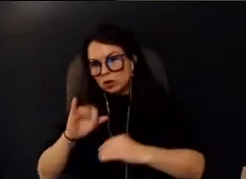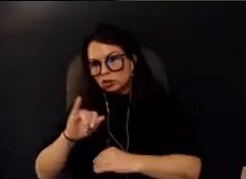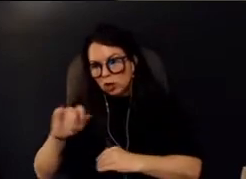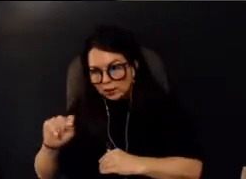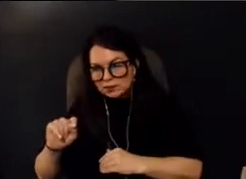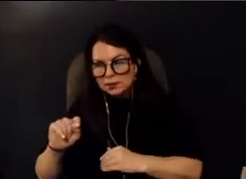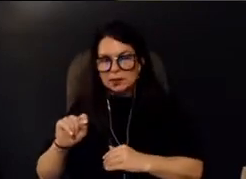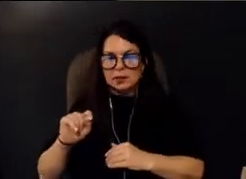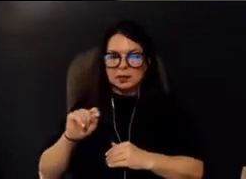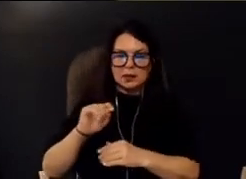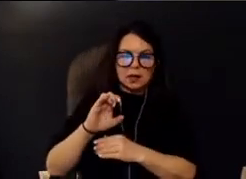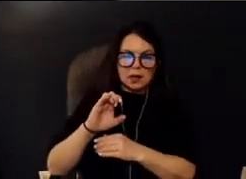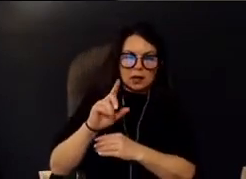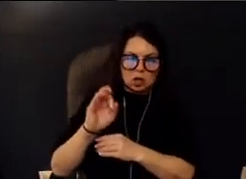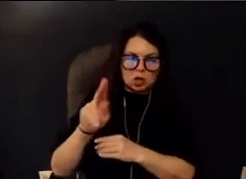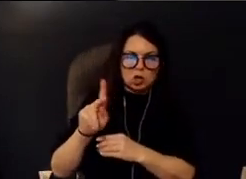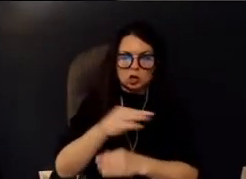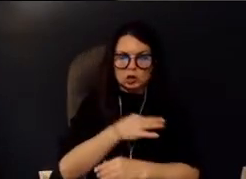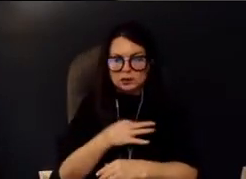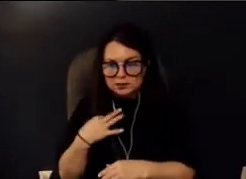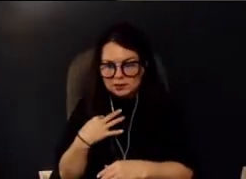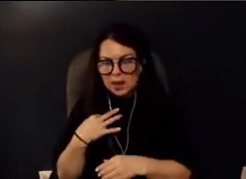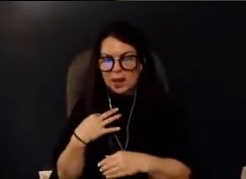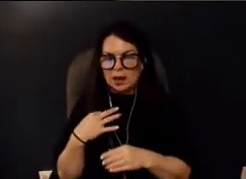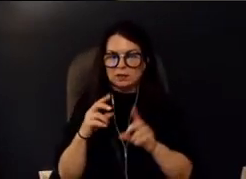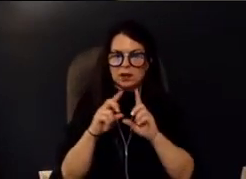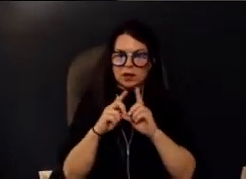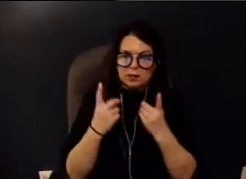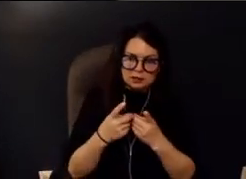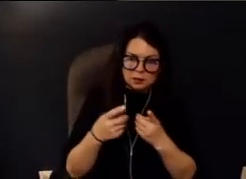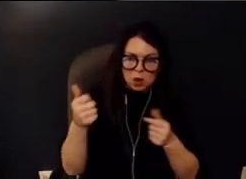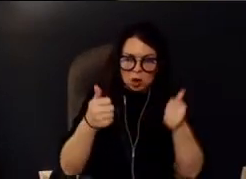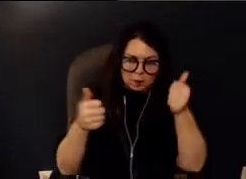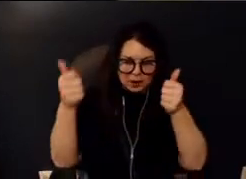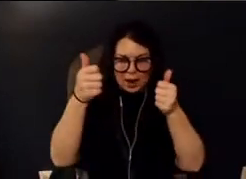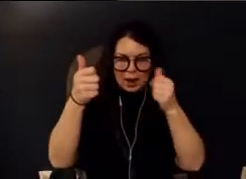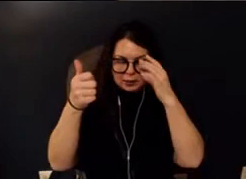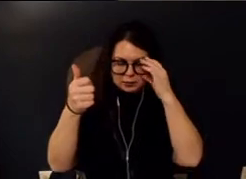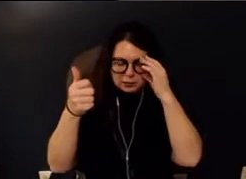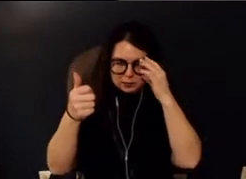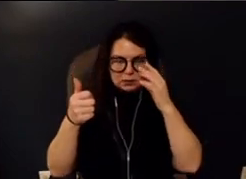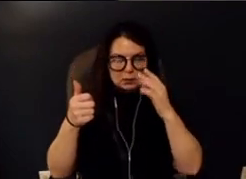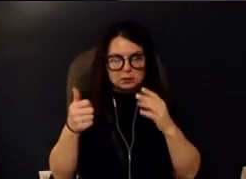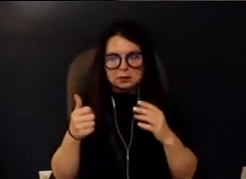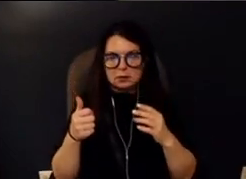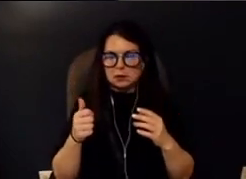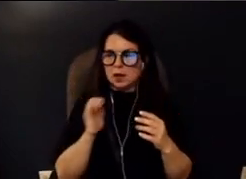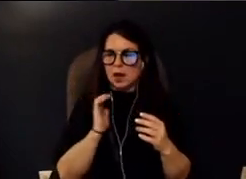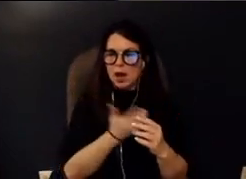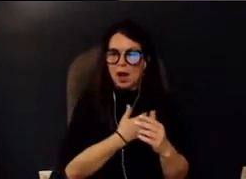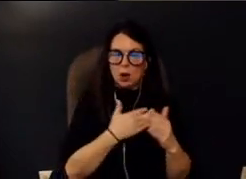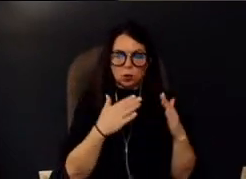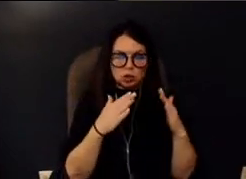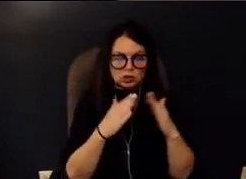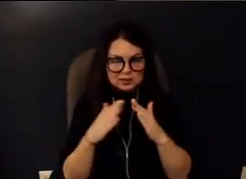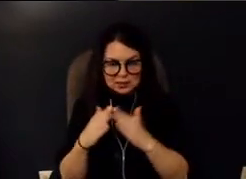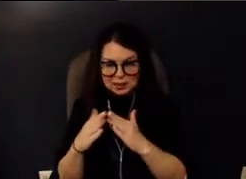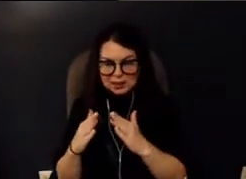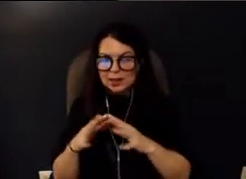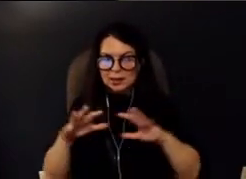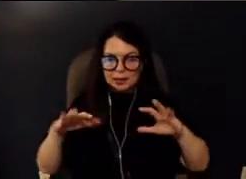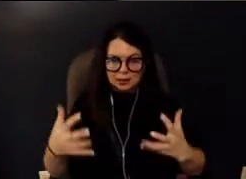the department heads who are up listening to this. Our city's workforce has adapted to